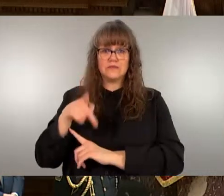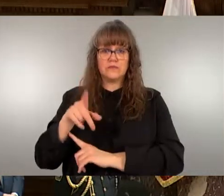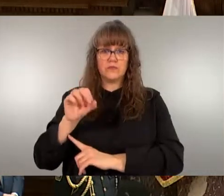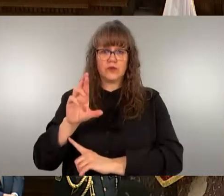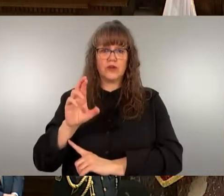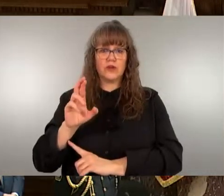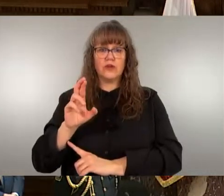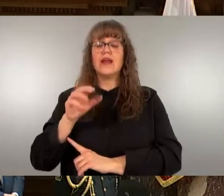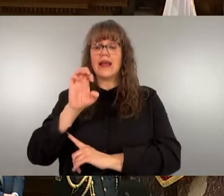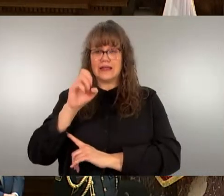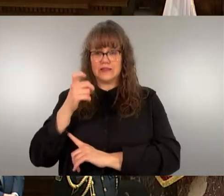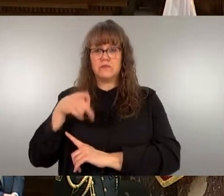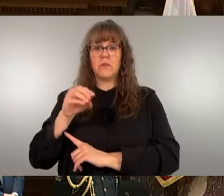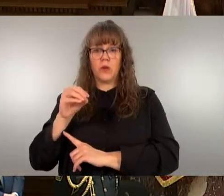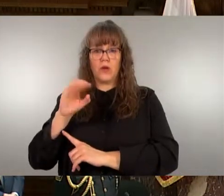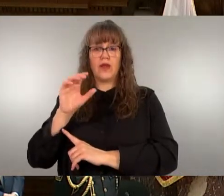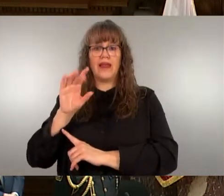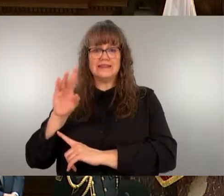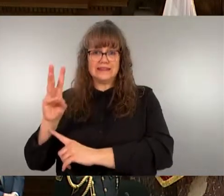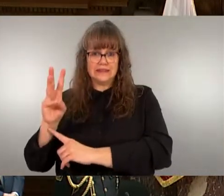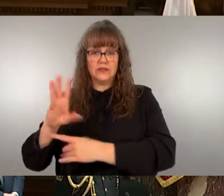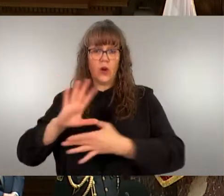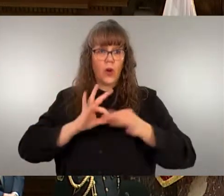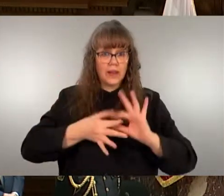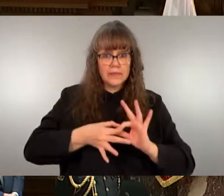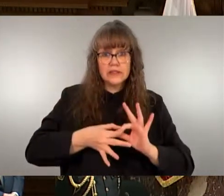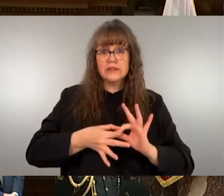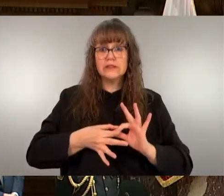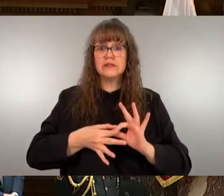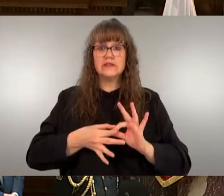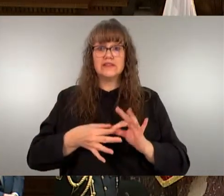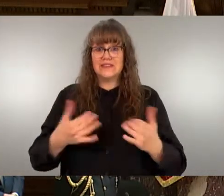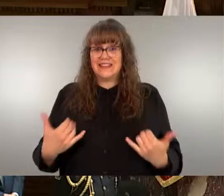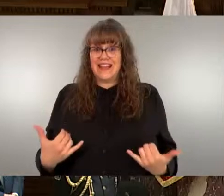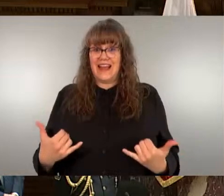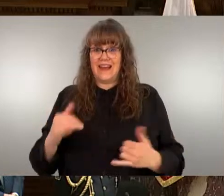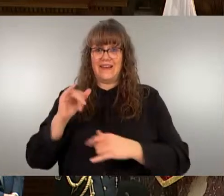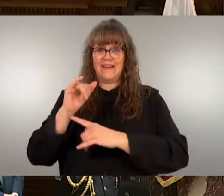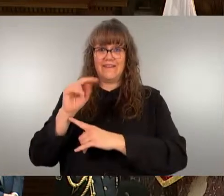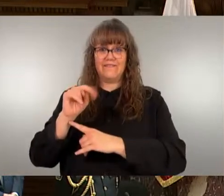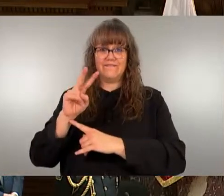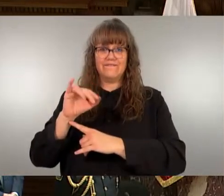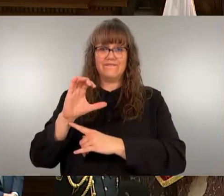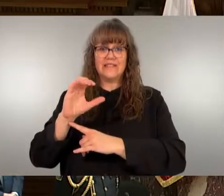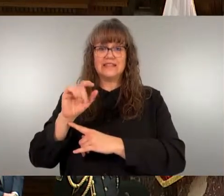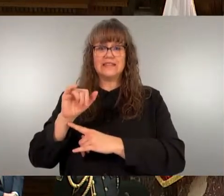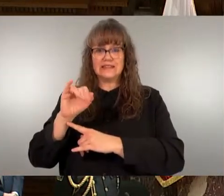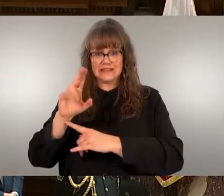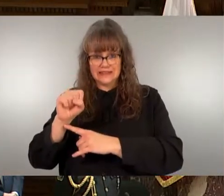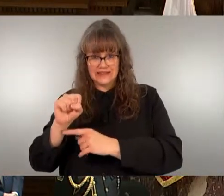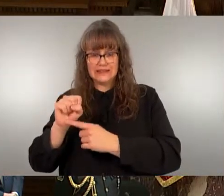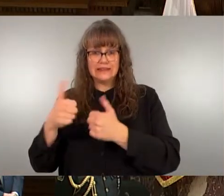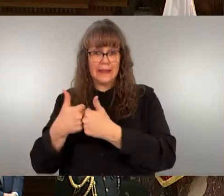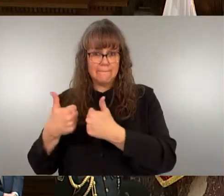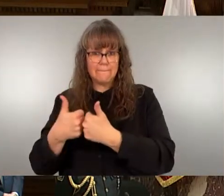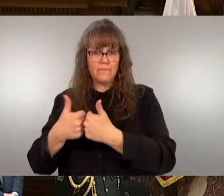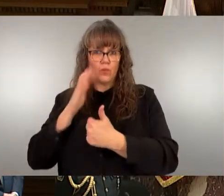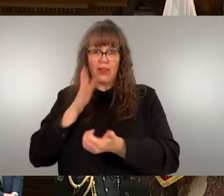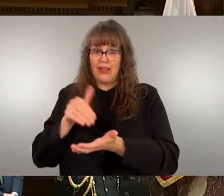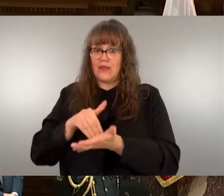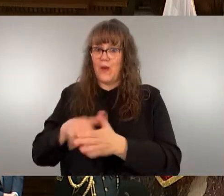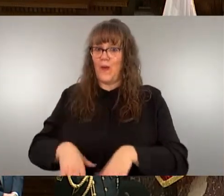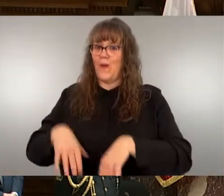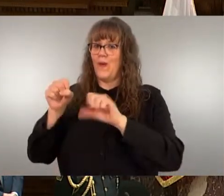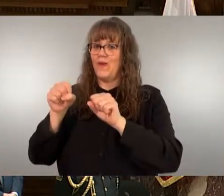do it again for the Men's FIFA World Cup next year. BC is a place where we get big things